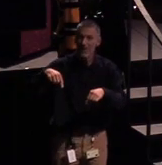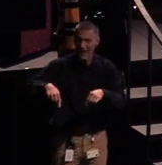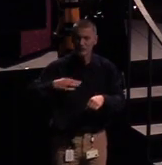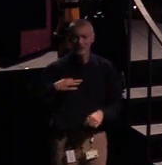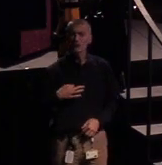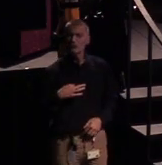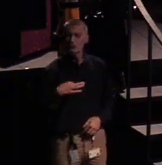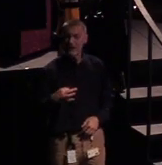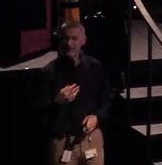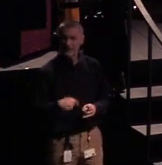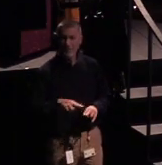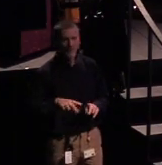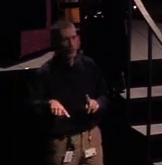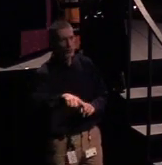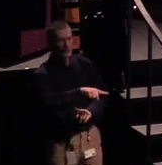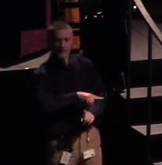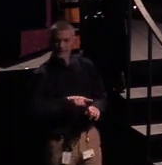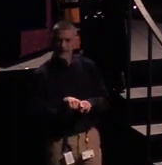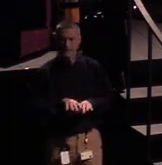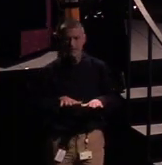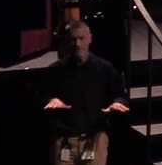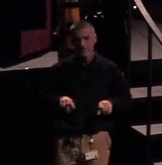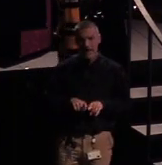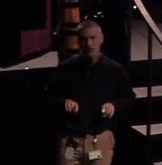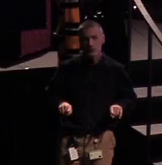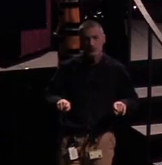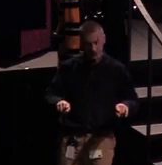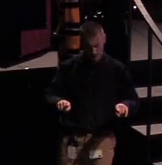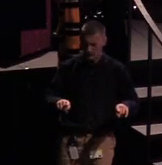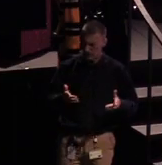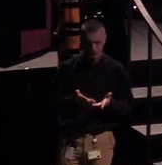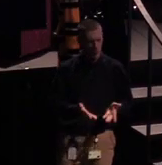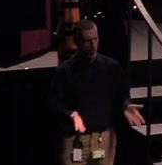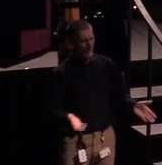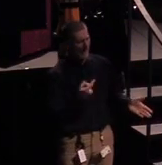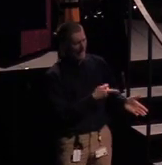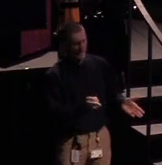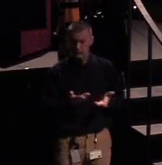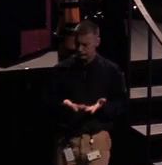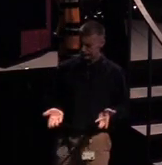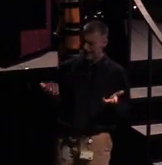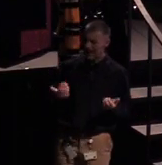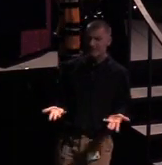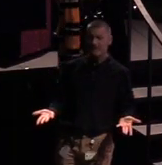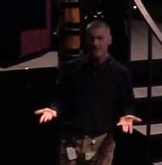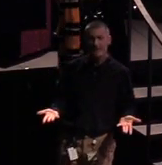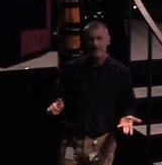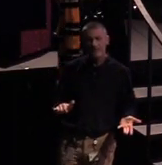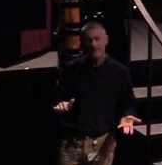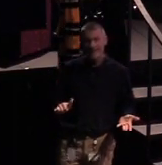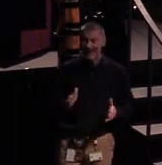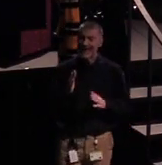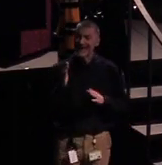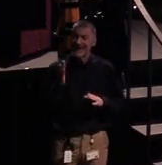representative of our communities and in their broader sense and and it's really important particularly we're thinking about hidden